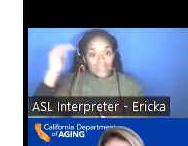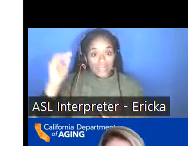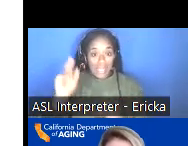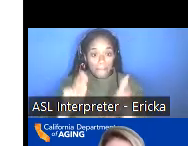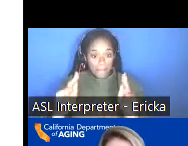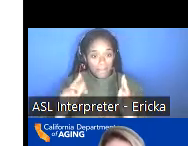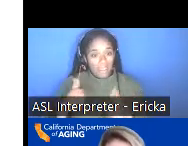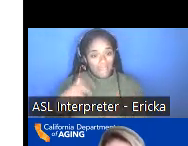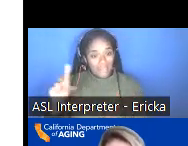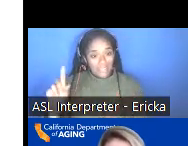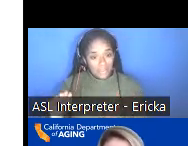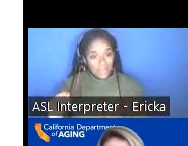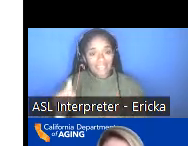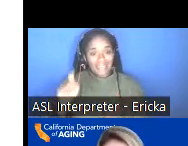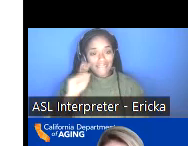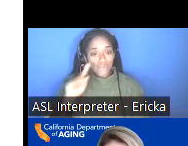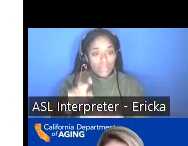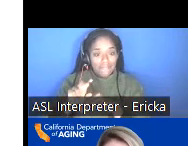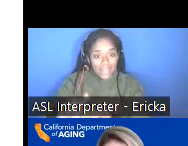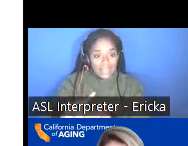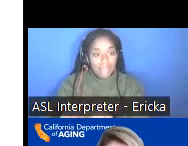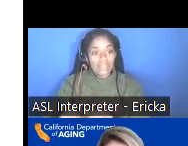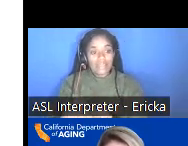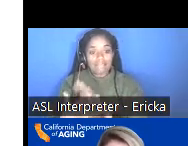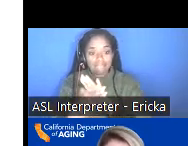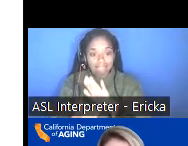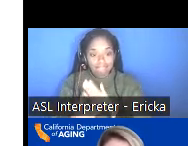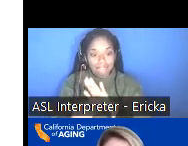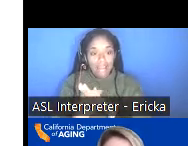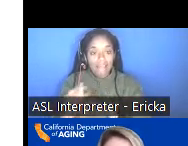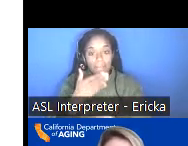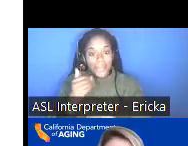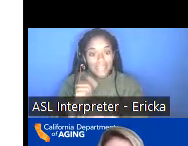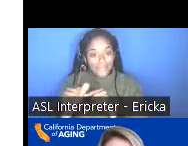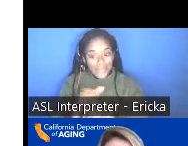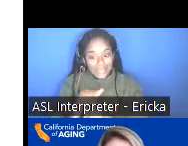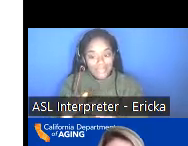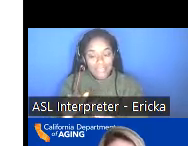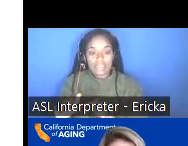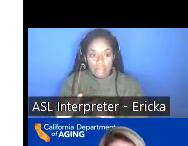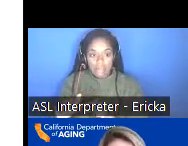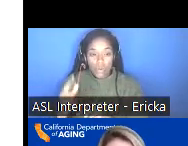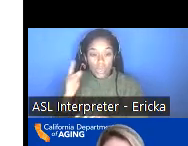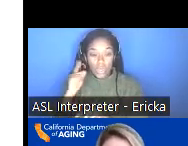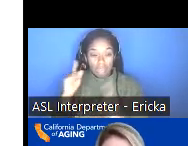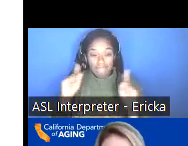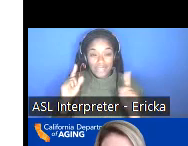disabilities, and the need for investment and replication of best practices. So we heard a lot, particularly from